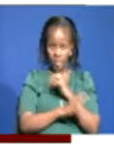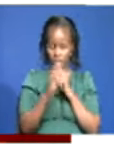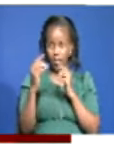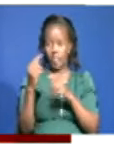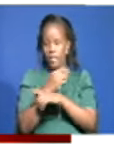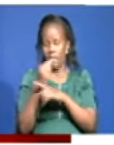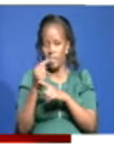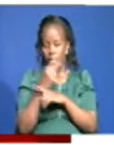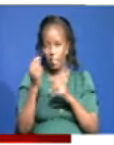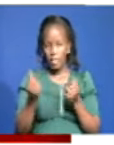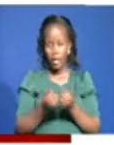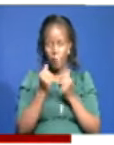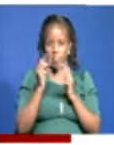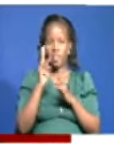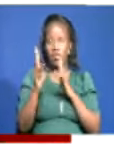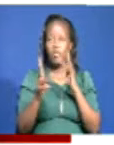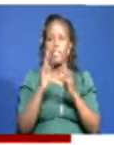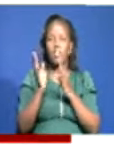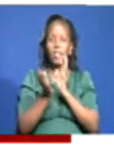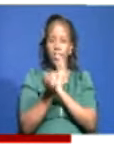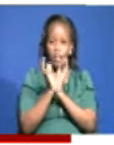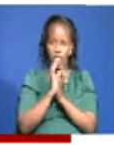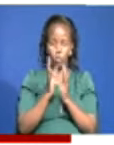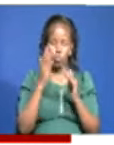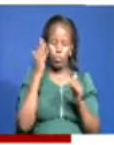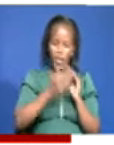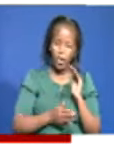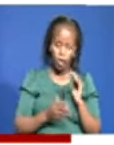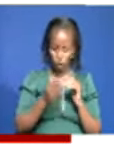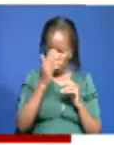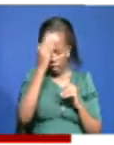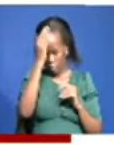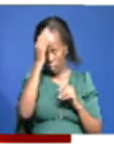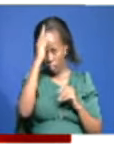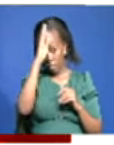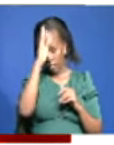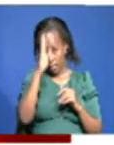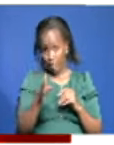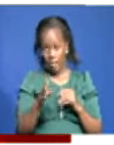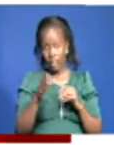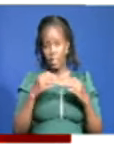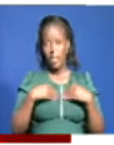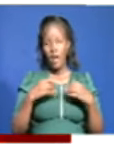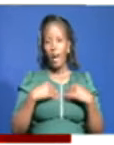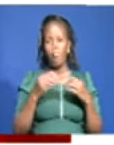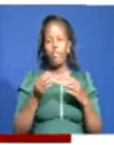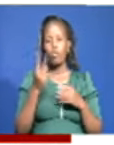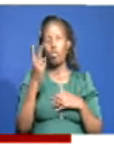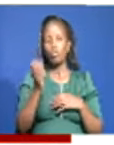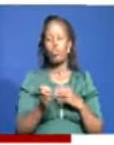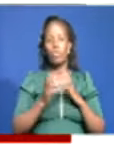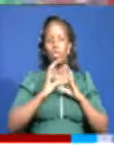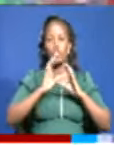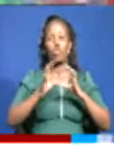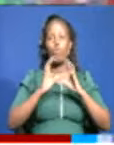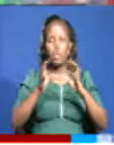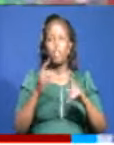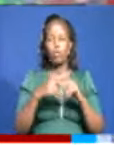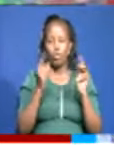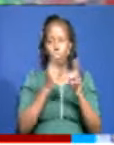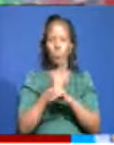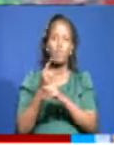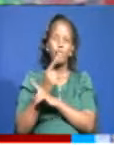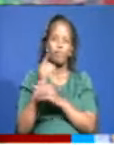Center in Kasarani and will end on Sunday, having attracted more than 20 coaches from different parts of the country.